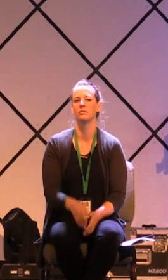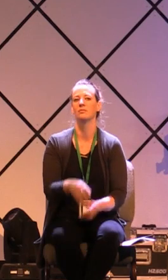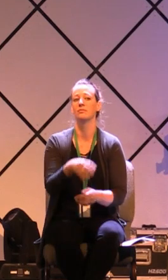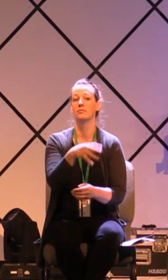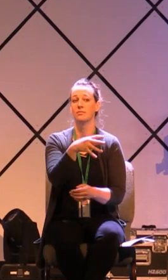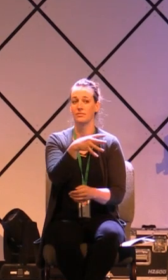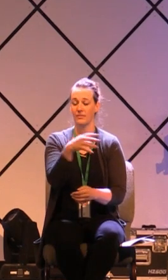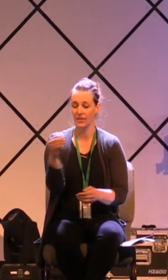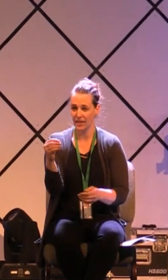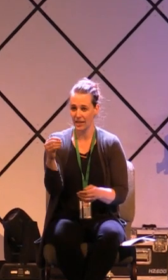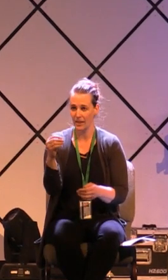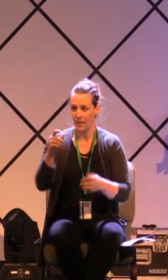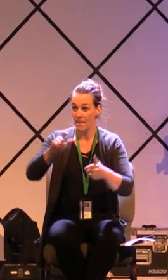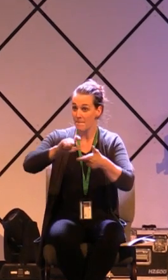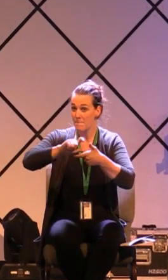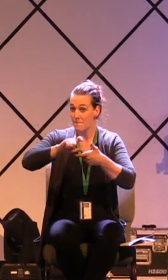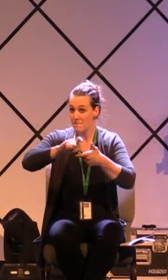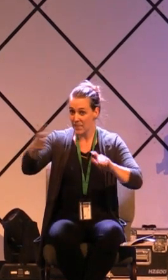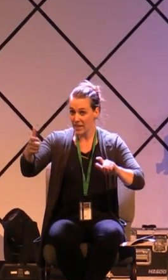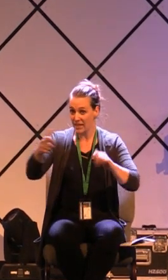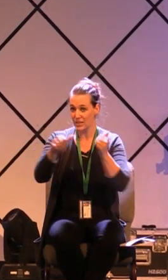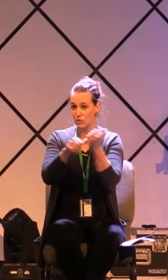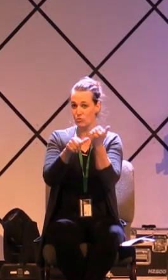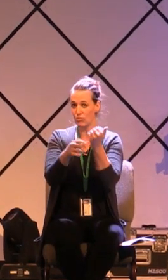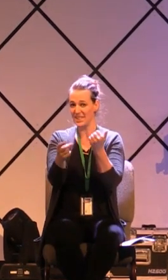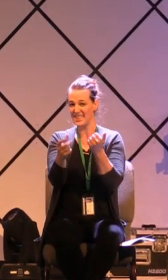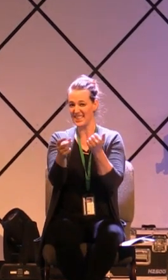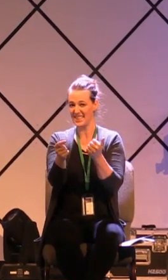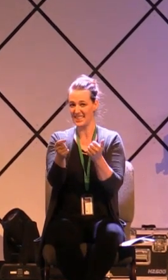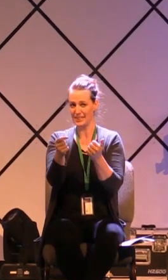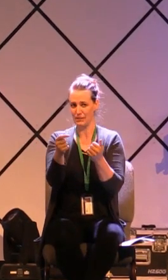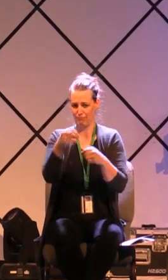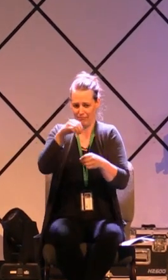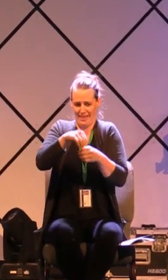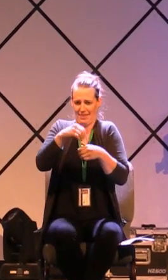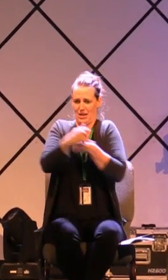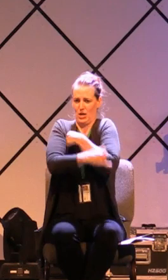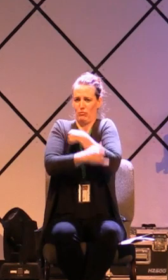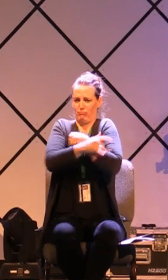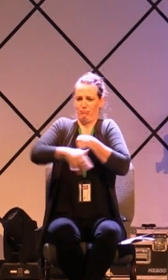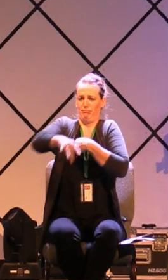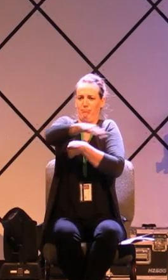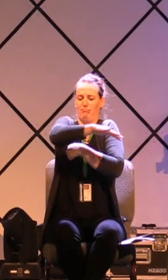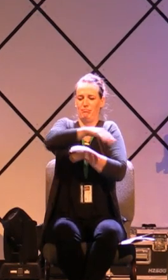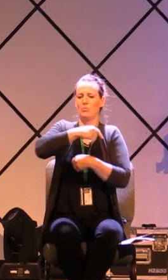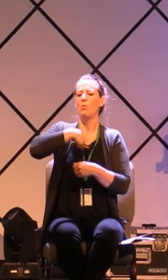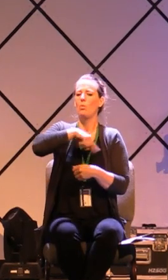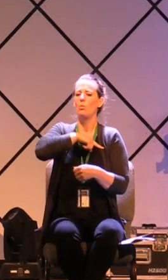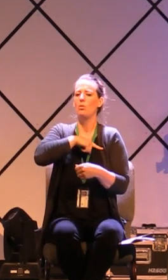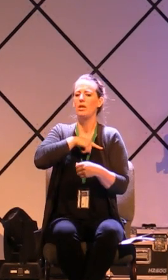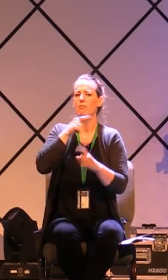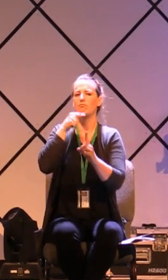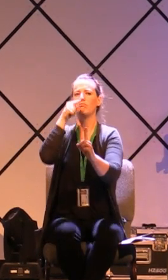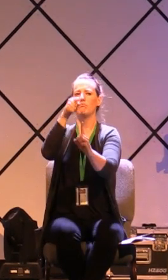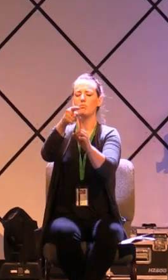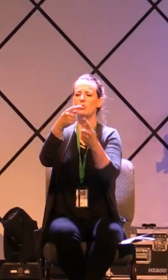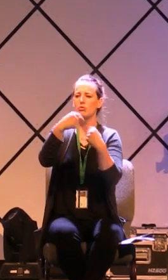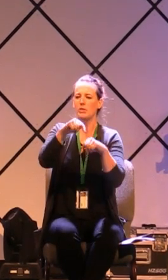And as the largest assistance dog organization in the country, we strive to inspire